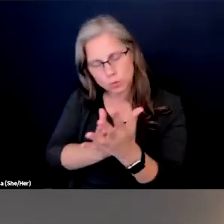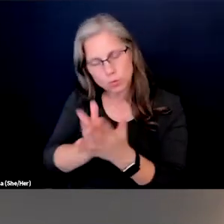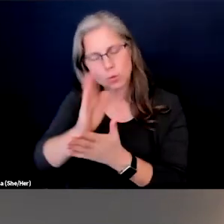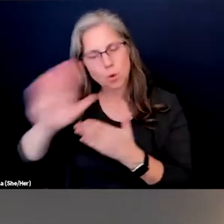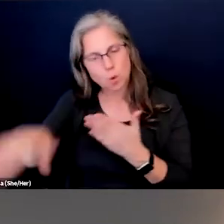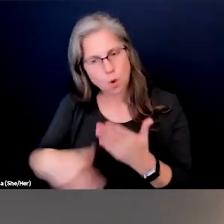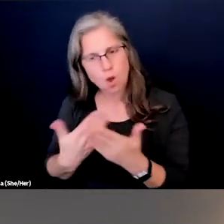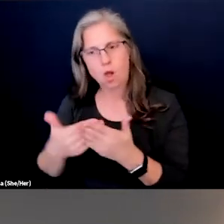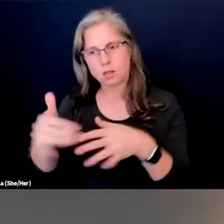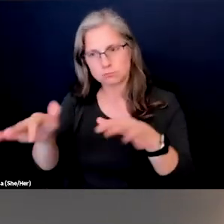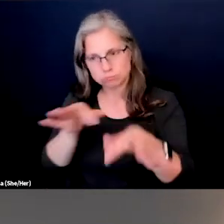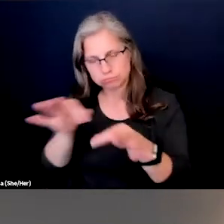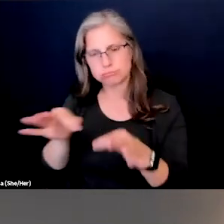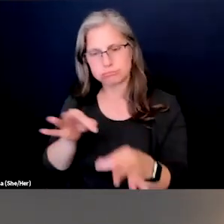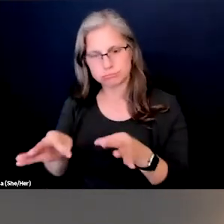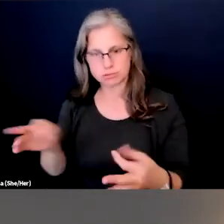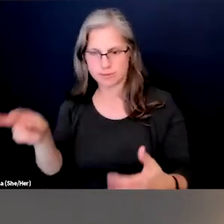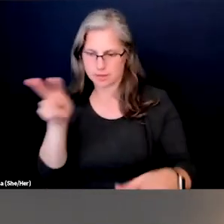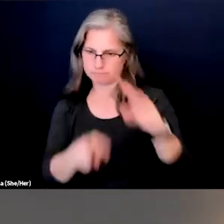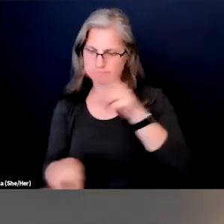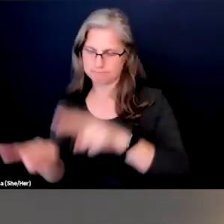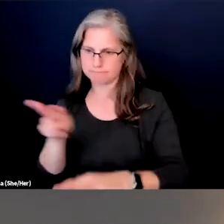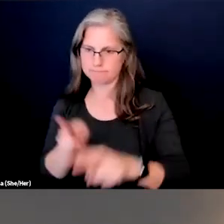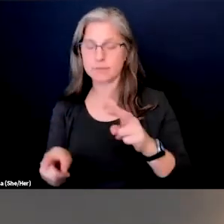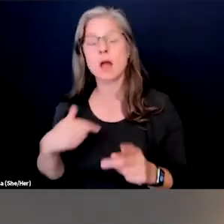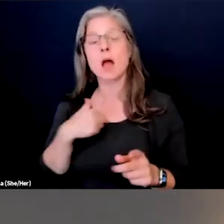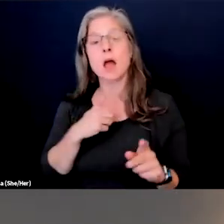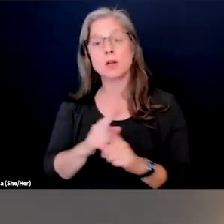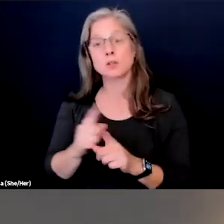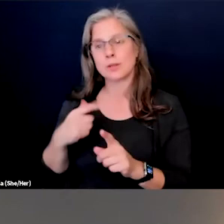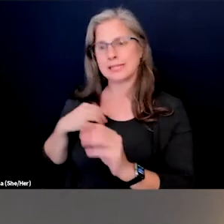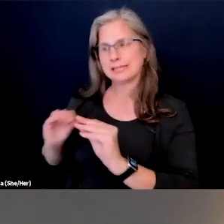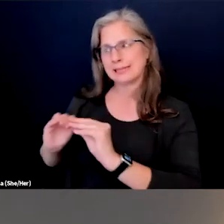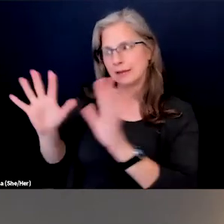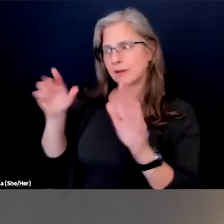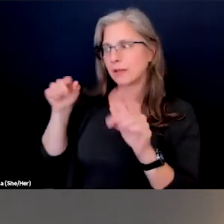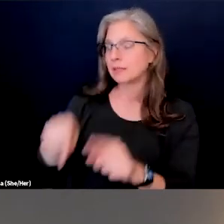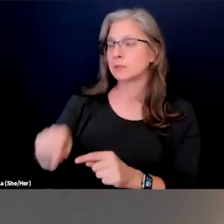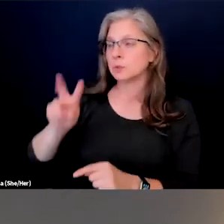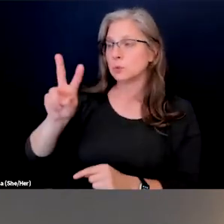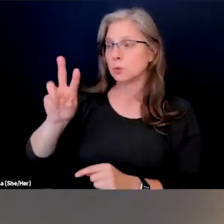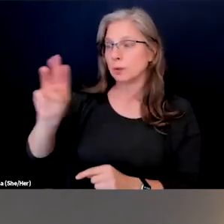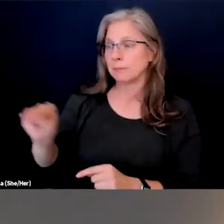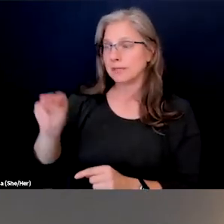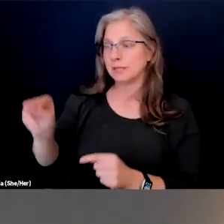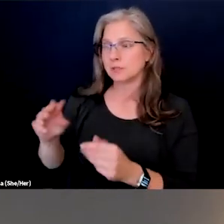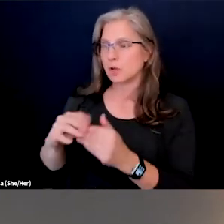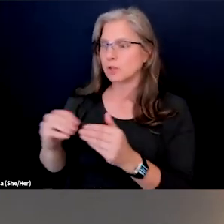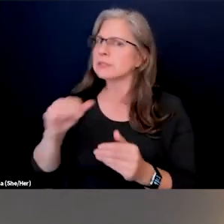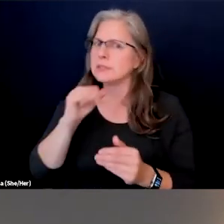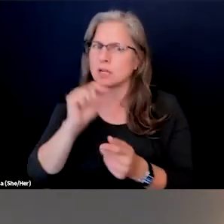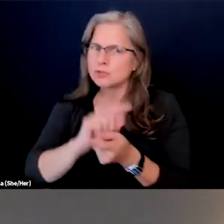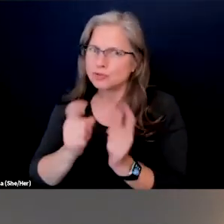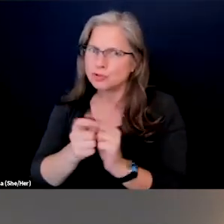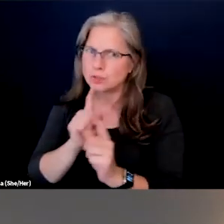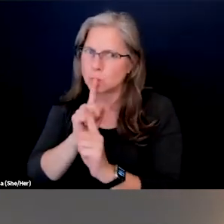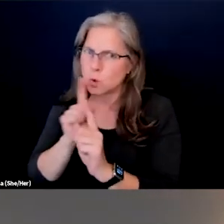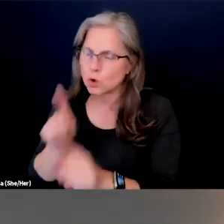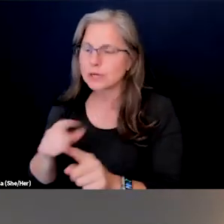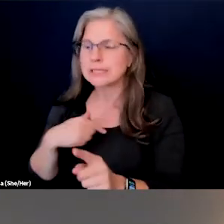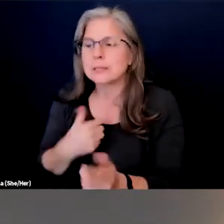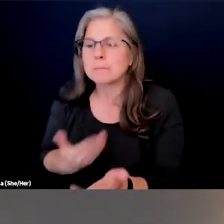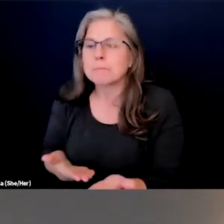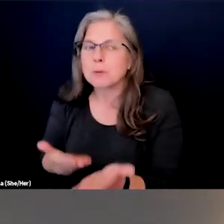them. I think that I also would like to clarify that this $2 million is not a change order. It's a